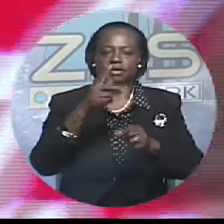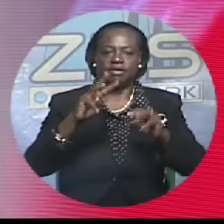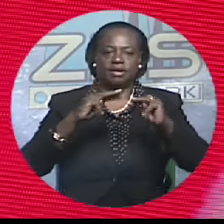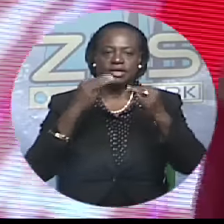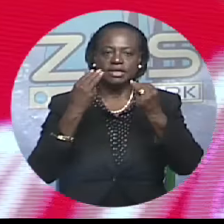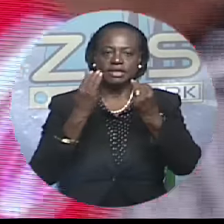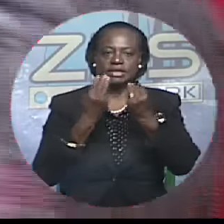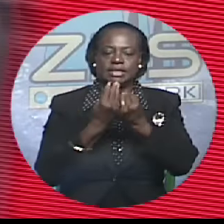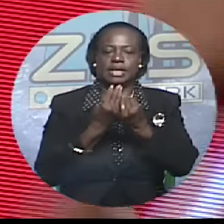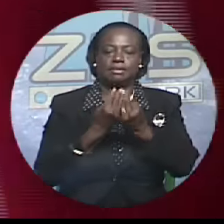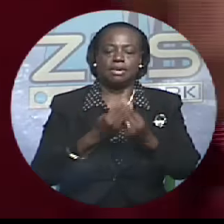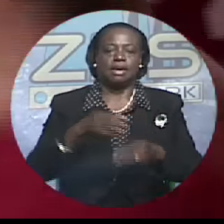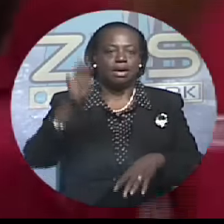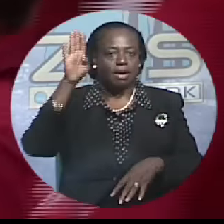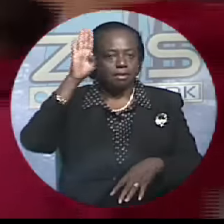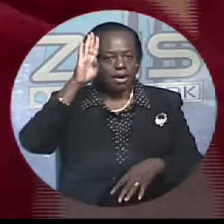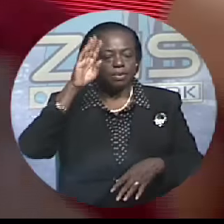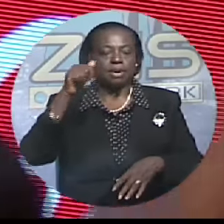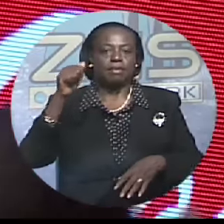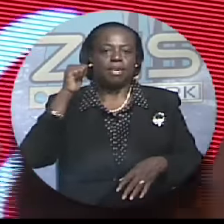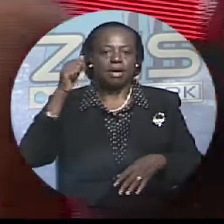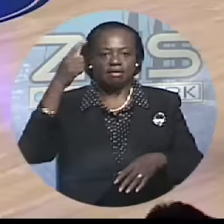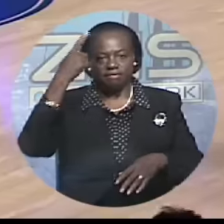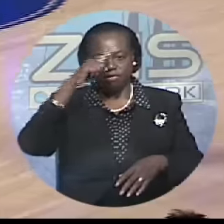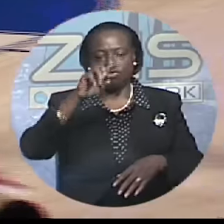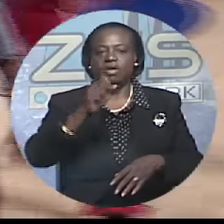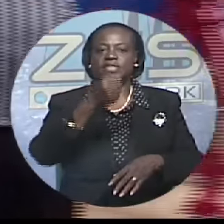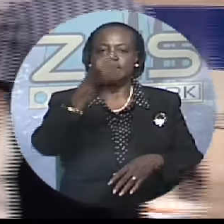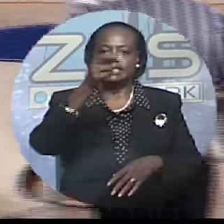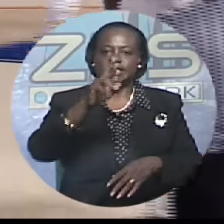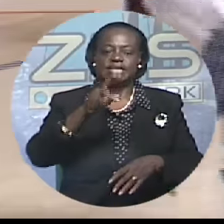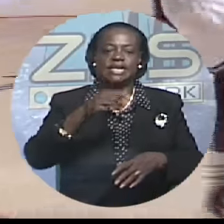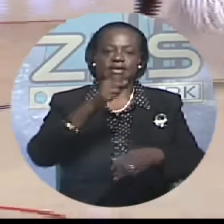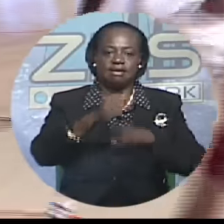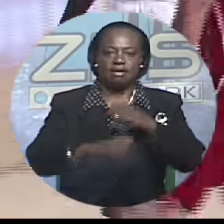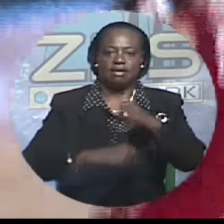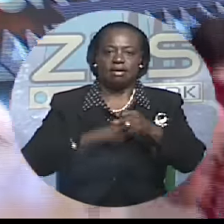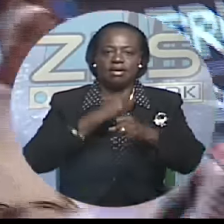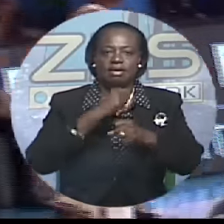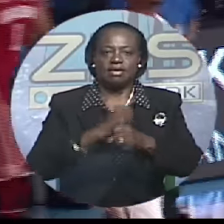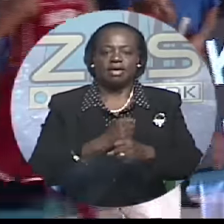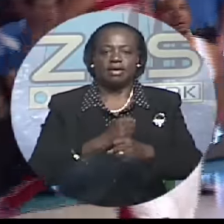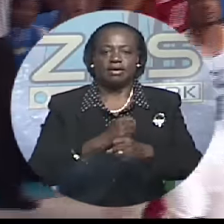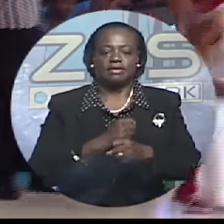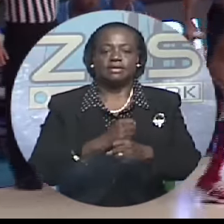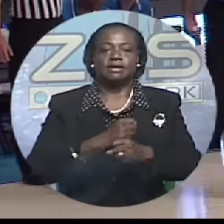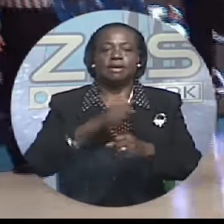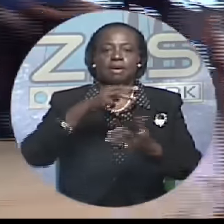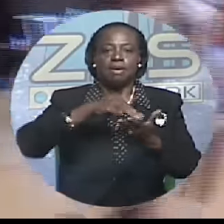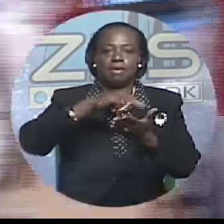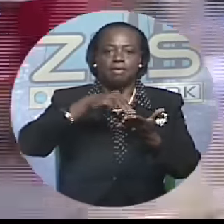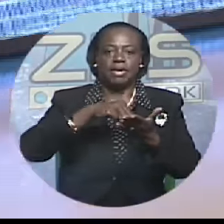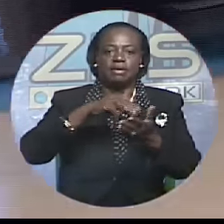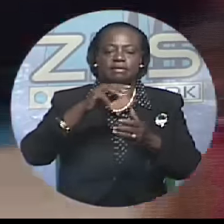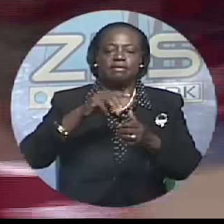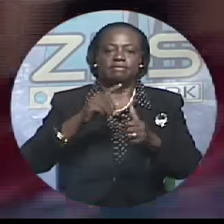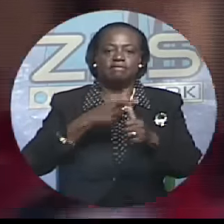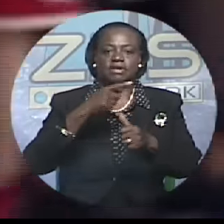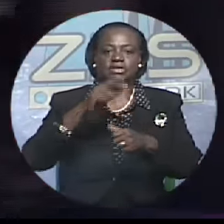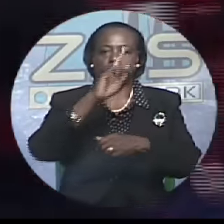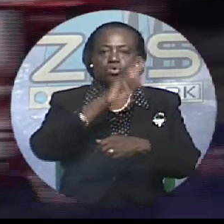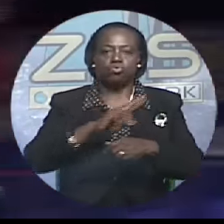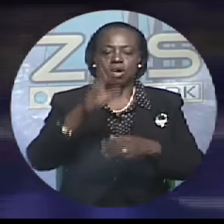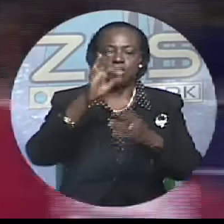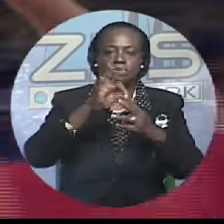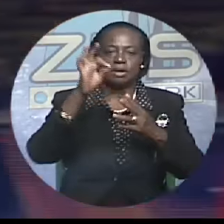back for his senior year, is also projected on NBADraft.net as a mid-first round pick in the 2016 draft. He